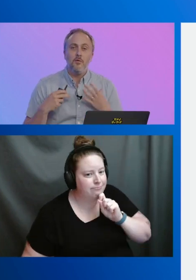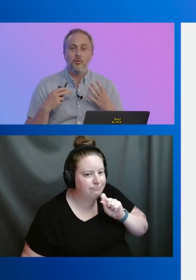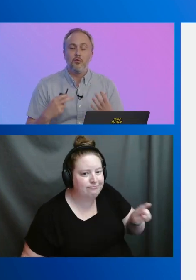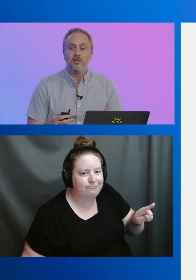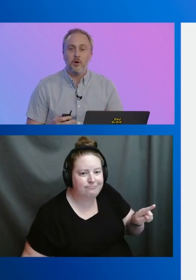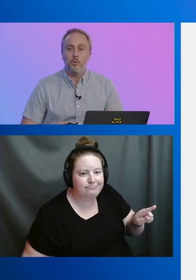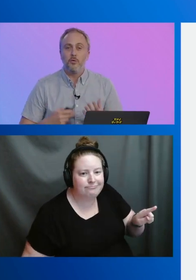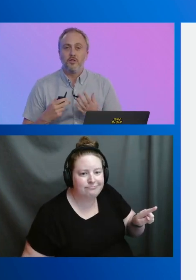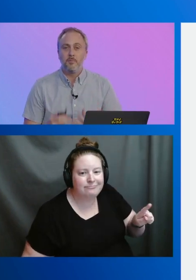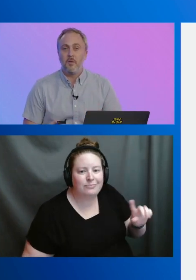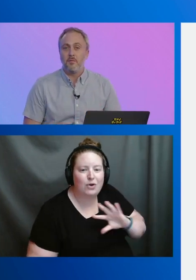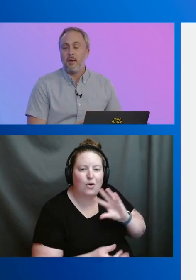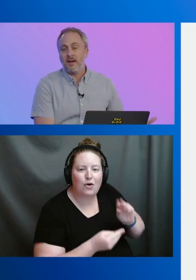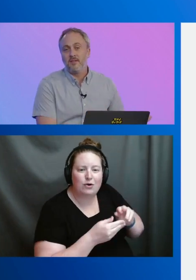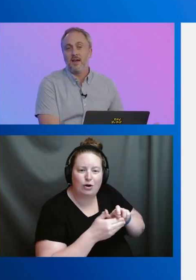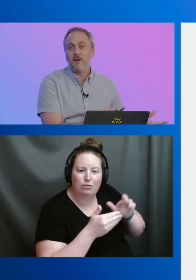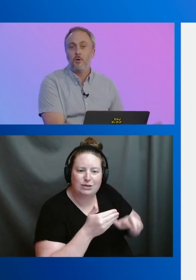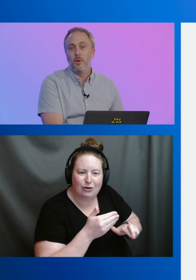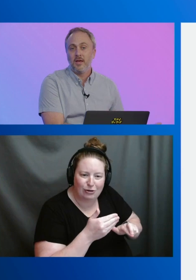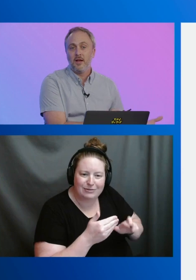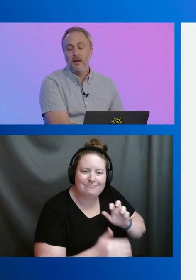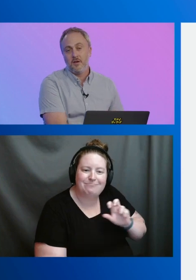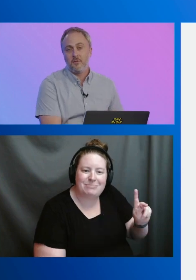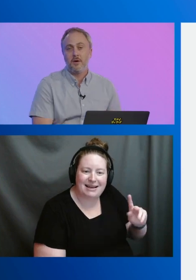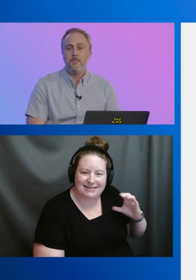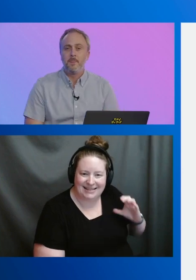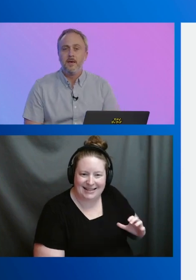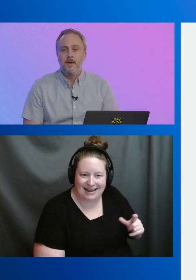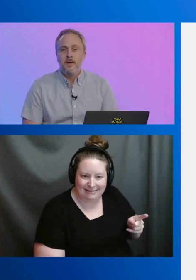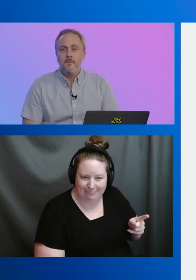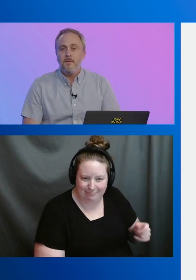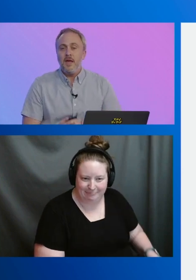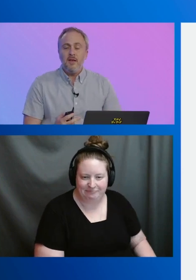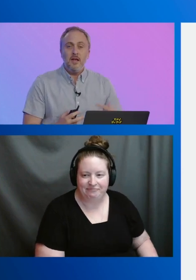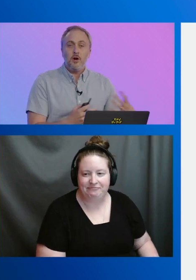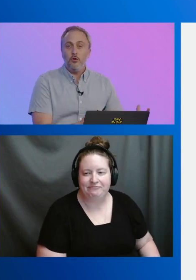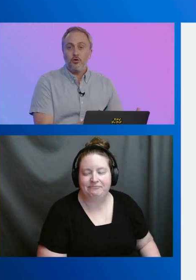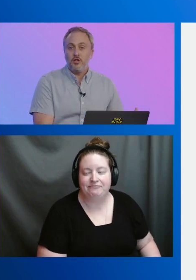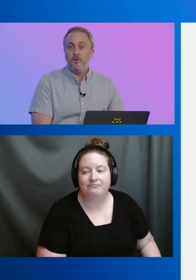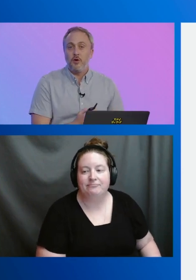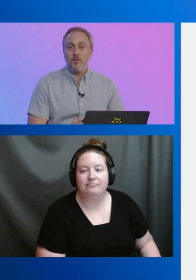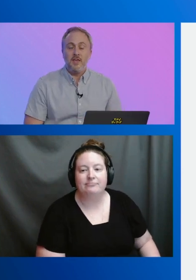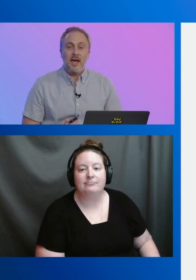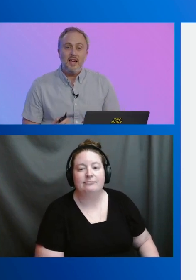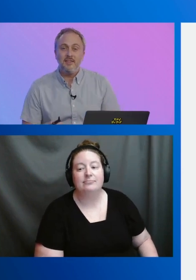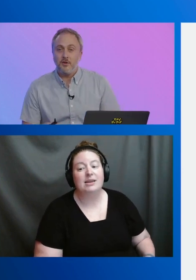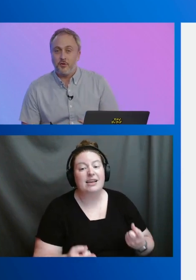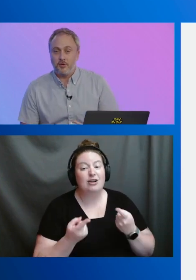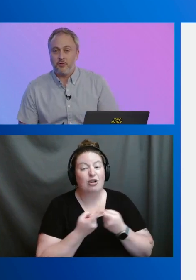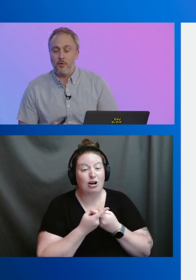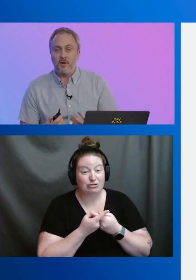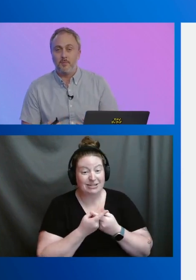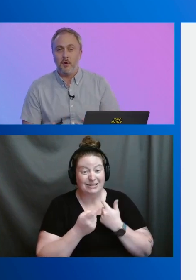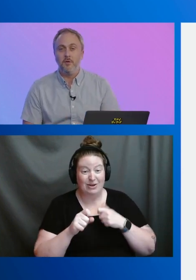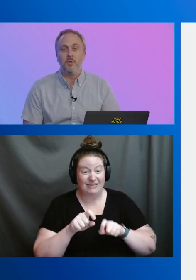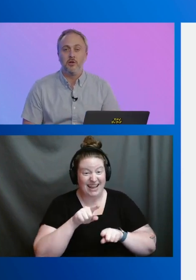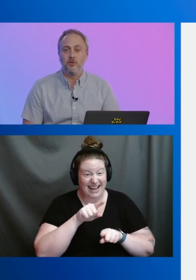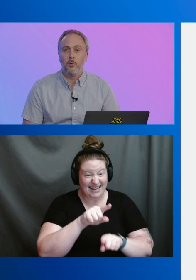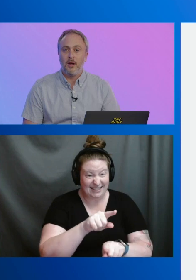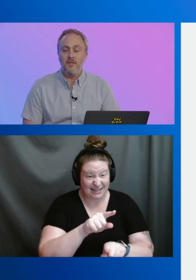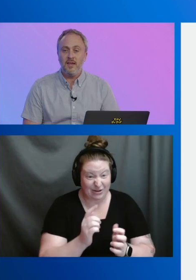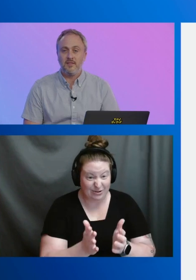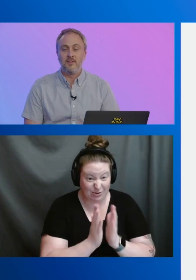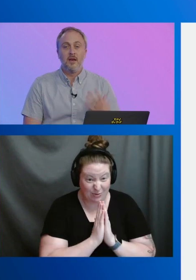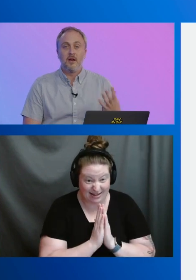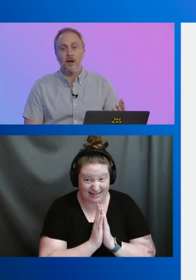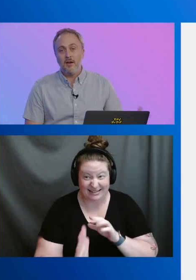the overall result or response back to that calling client, right? Then in contrast, you've got the asynchronous request mode, which looks